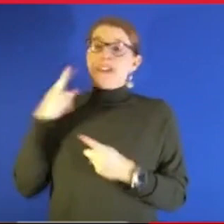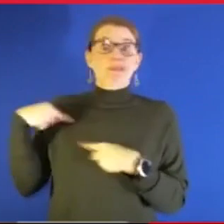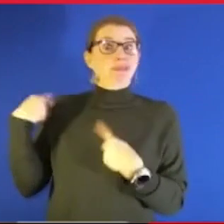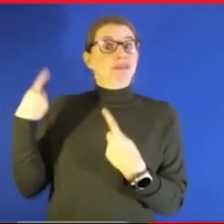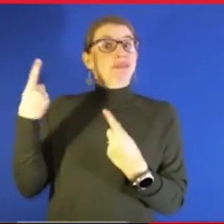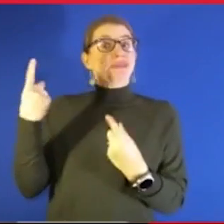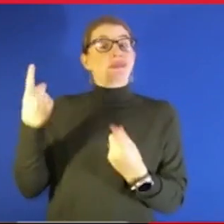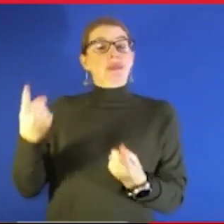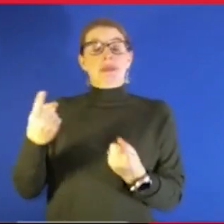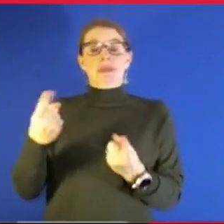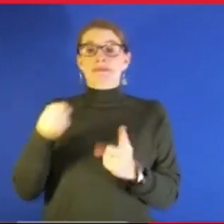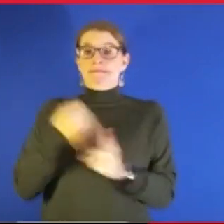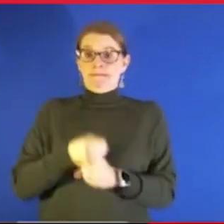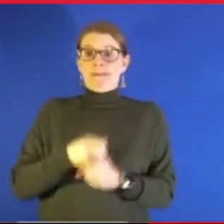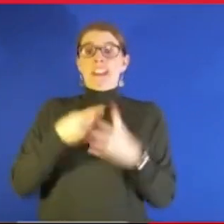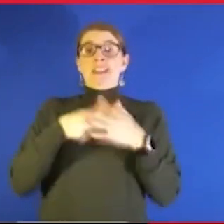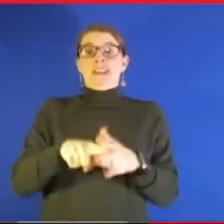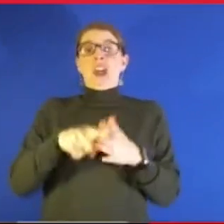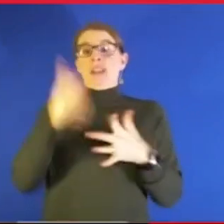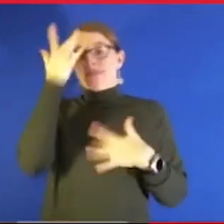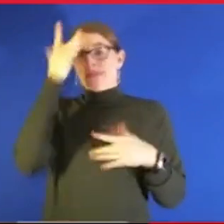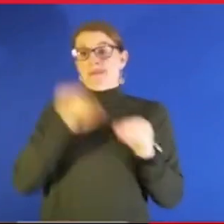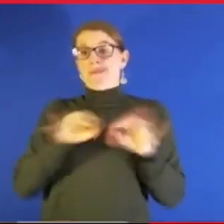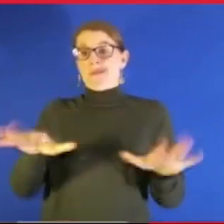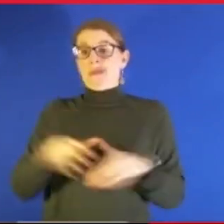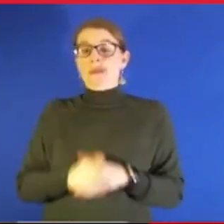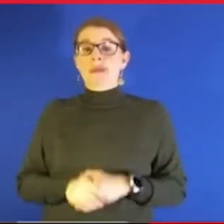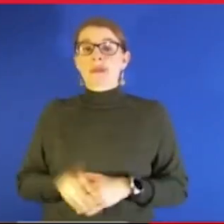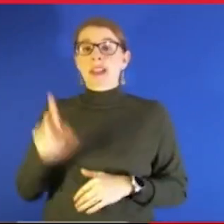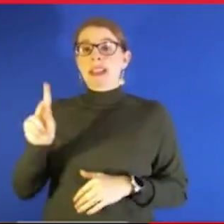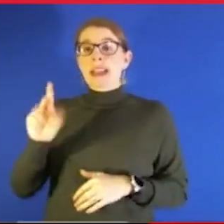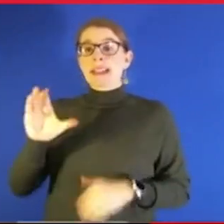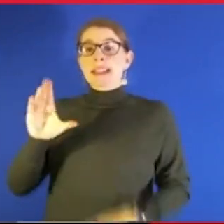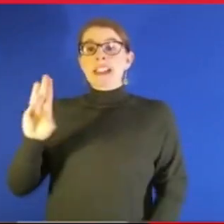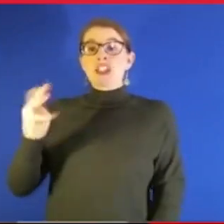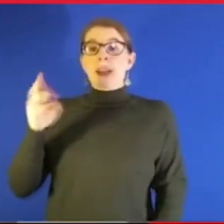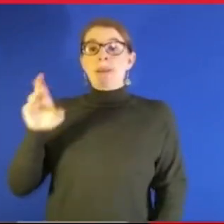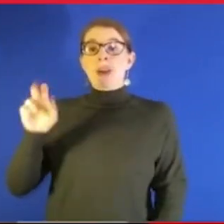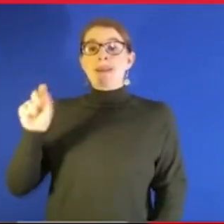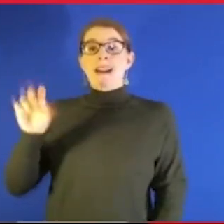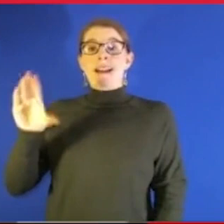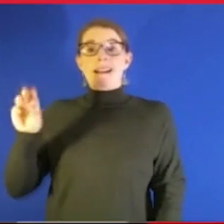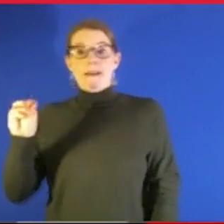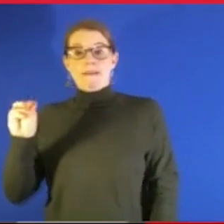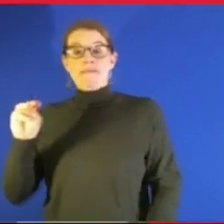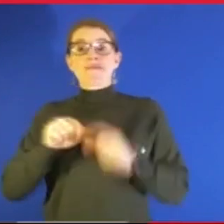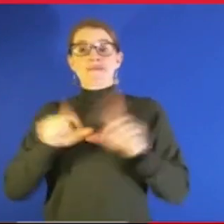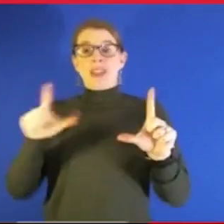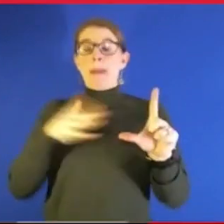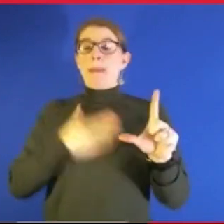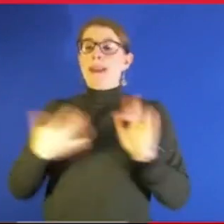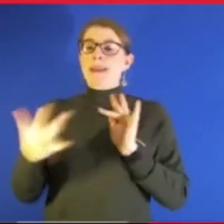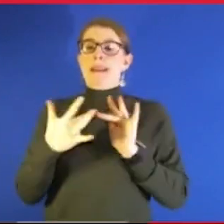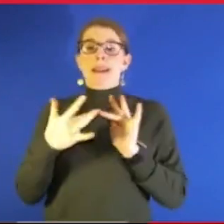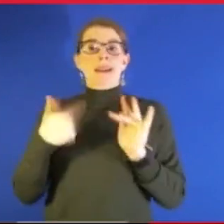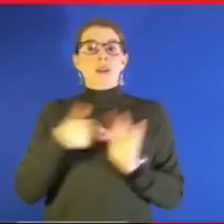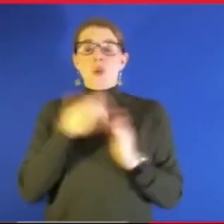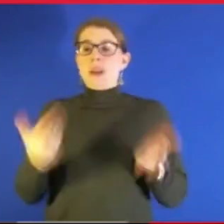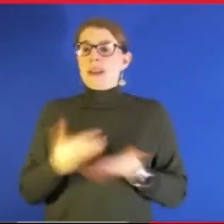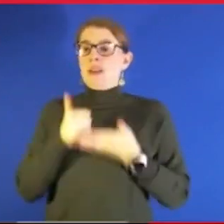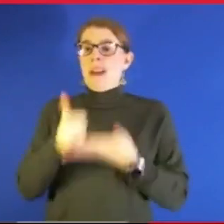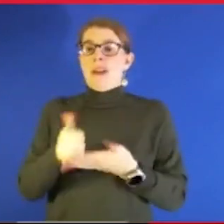there's something we can do to help you, kcchamber.com is our website. Please reach out to us. We are here to help